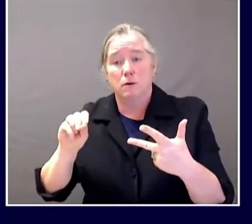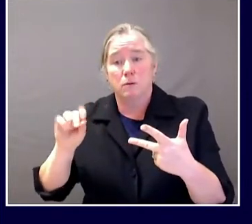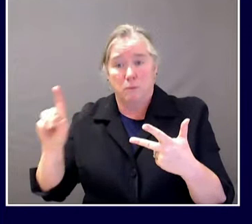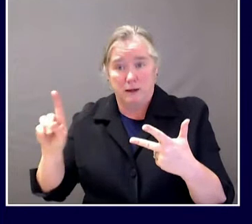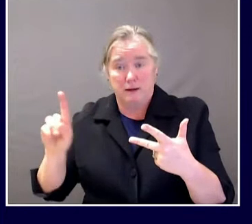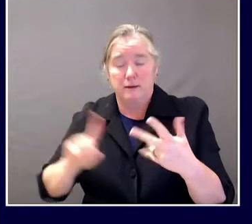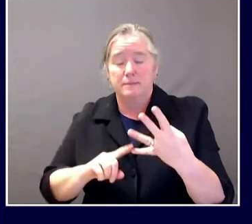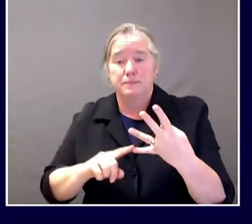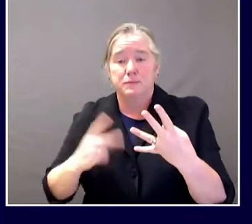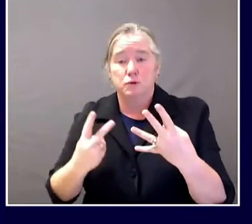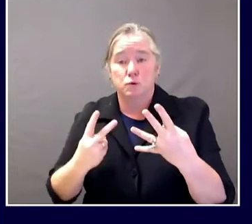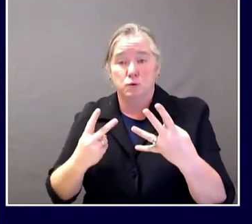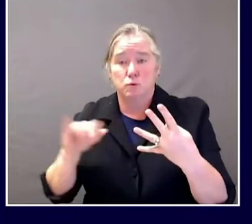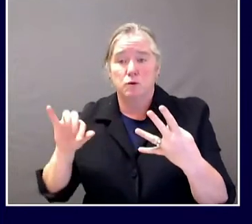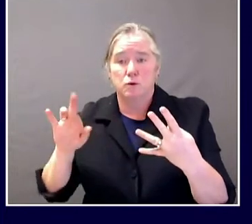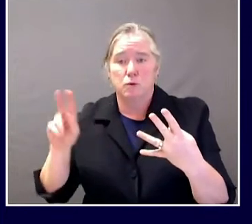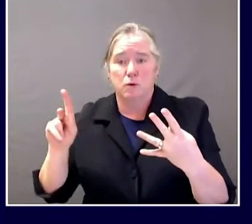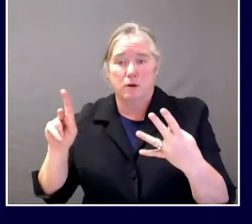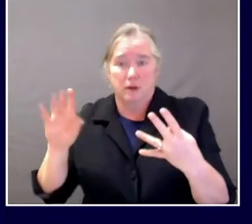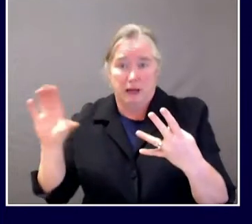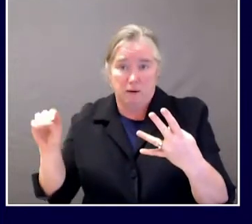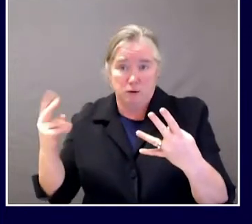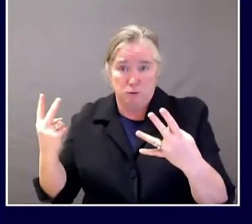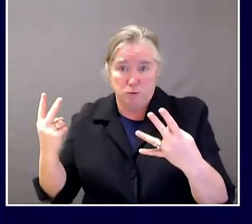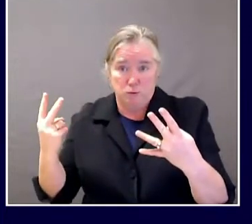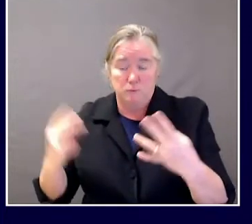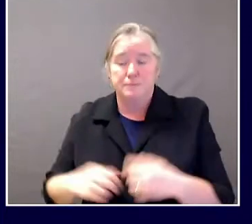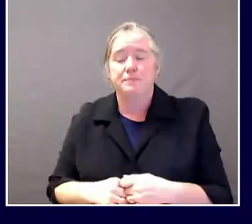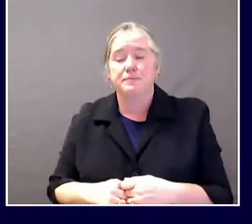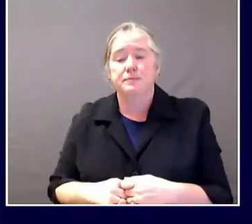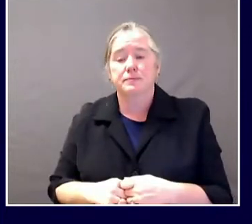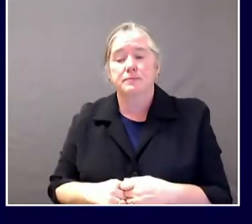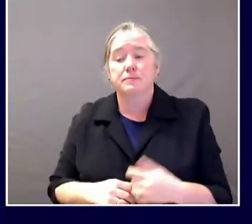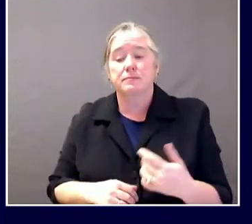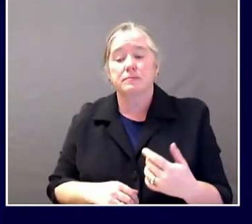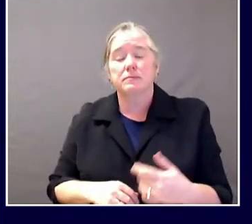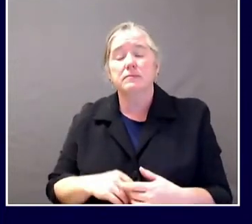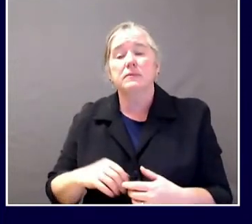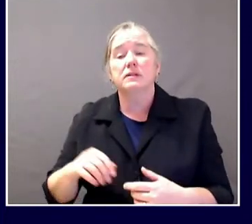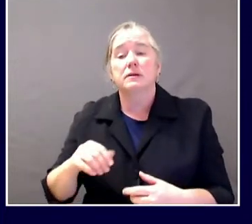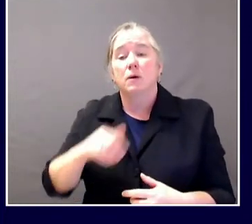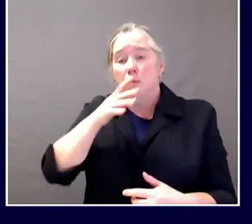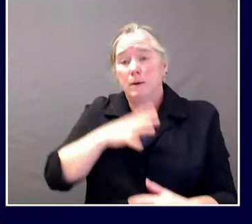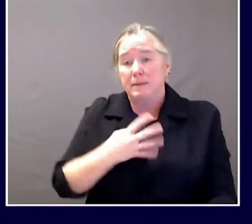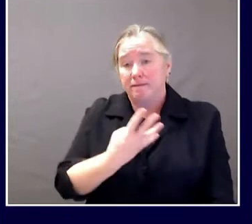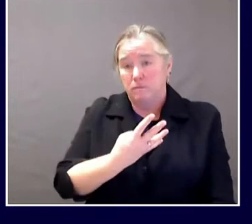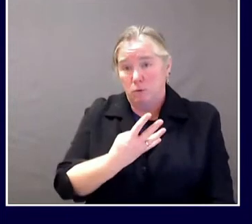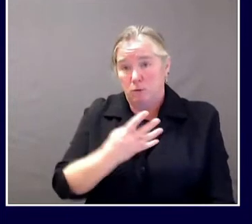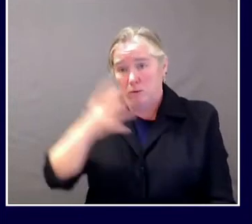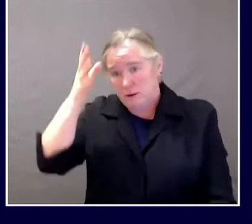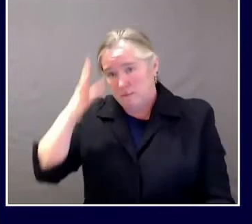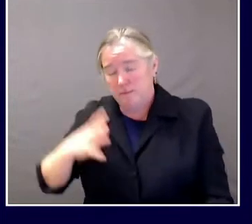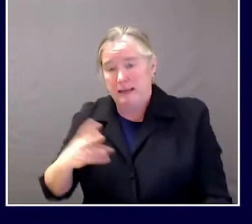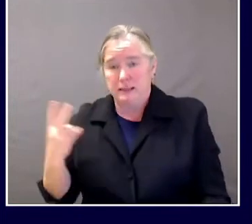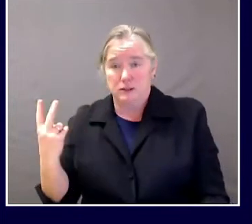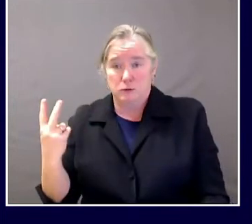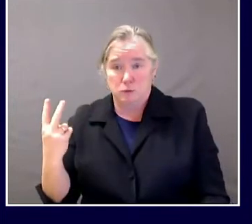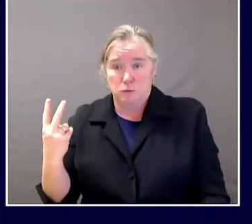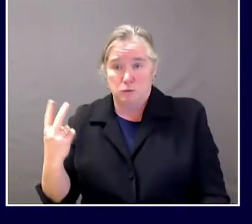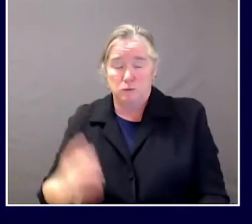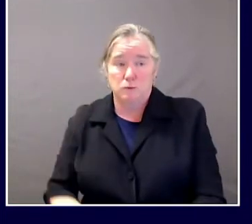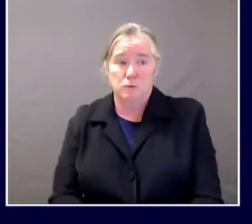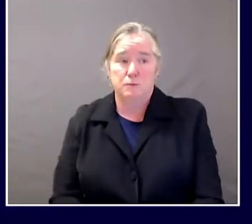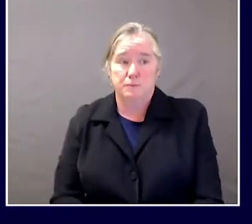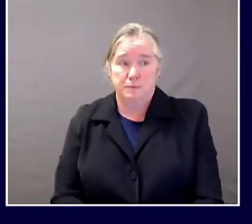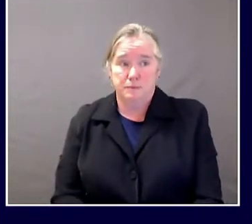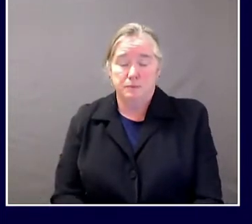2 residents of York County. 4 of the people who died were women, while 2 were men. One